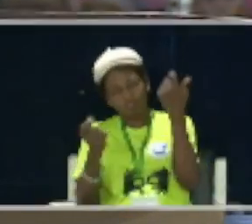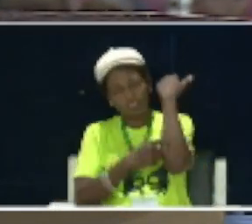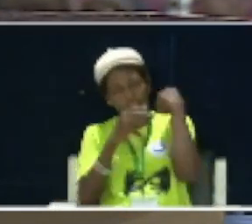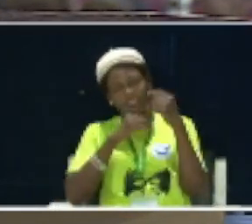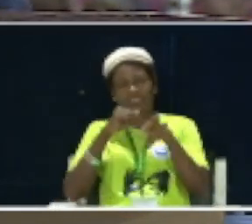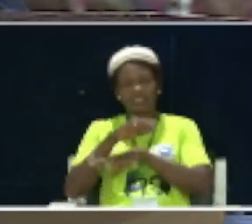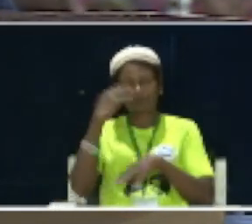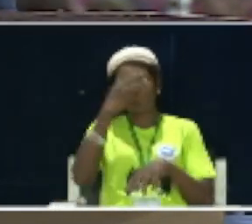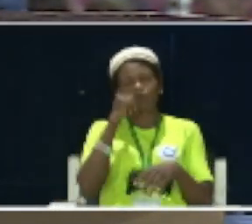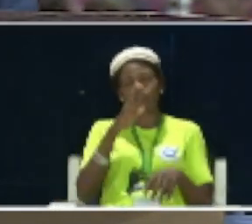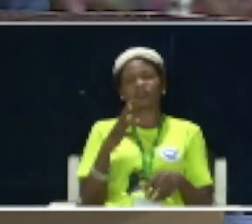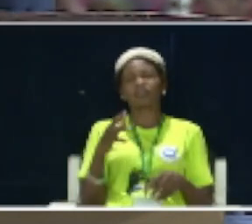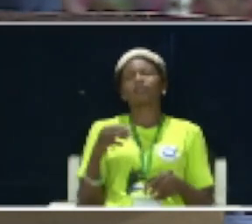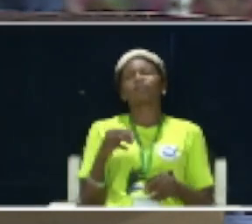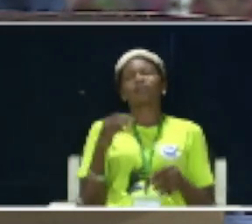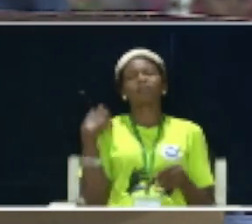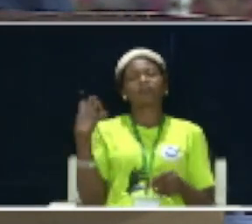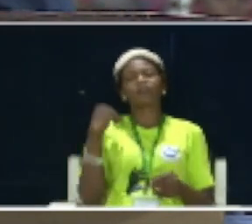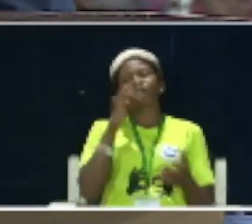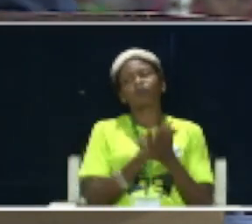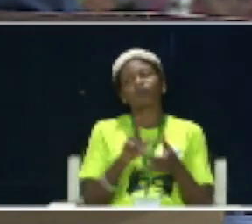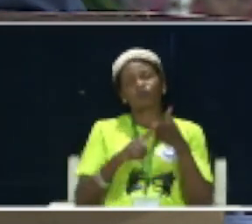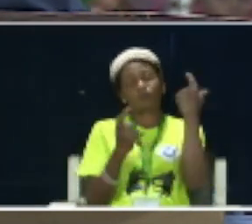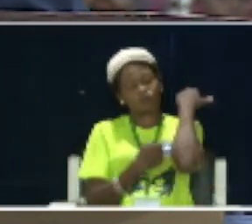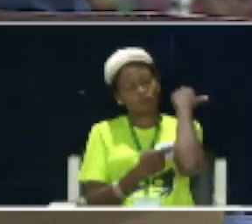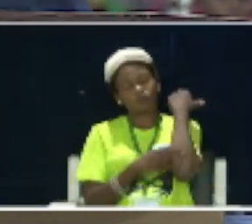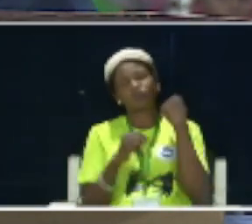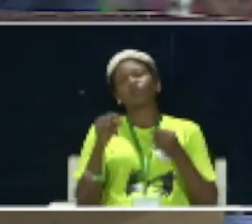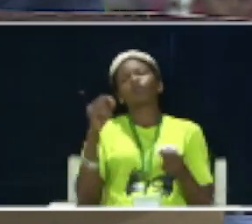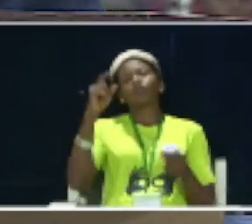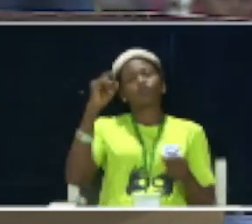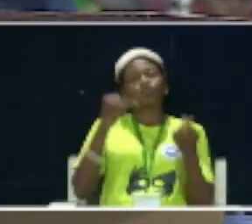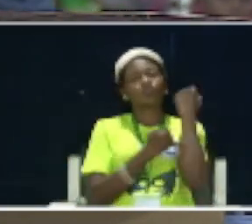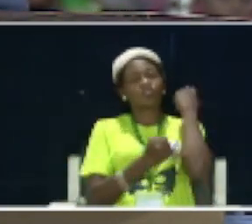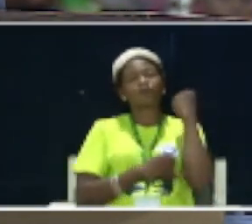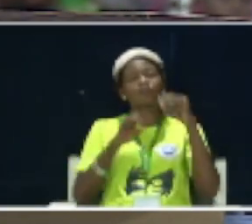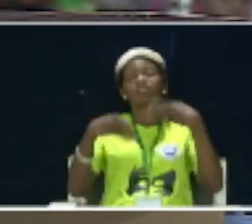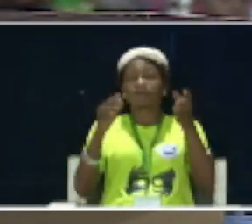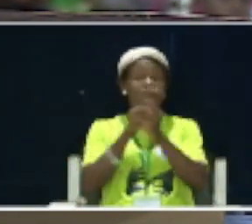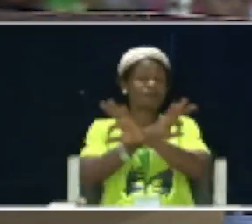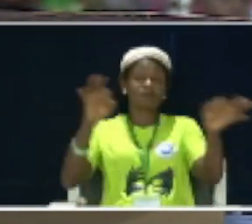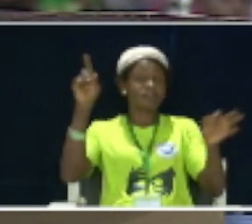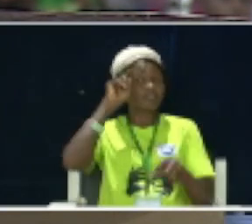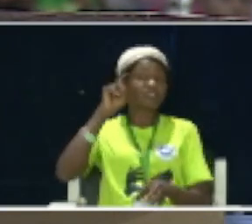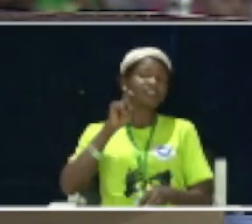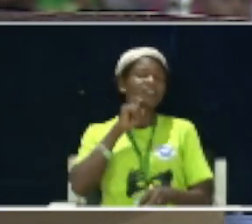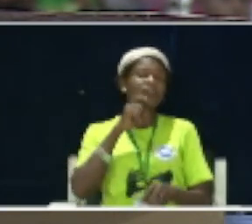pastor's wife to seduce him. Joseph was offered free sex, but it was to rob him of